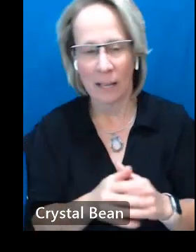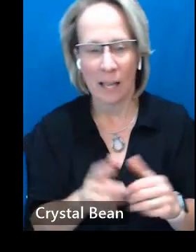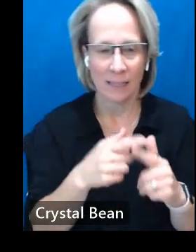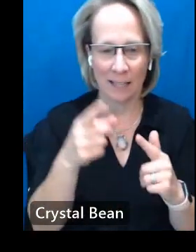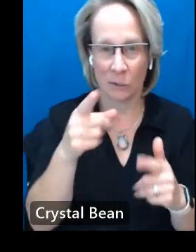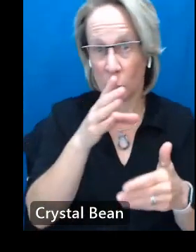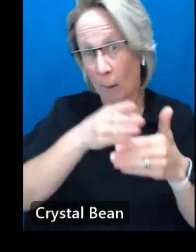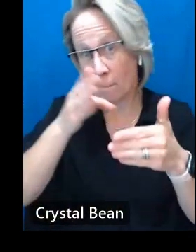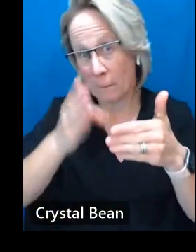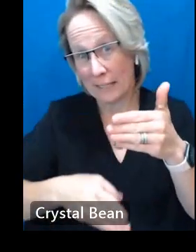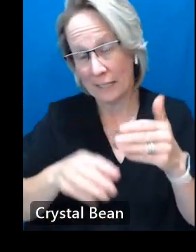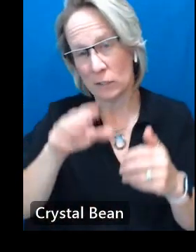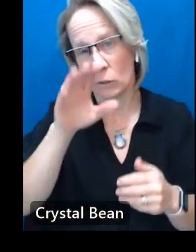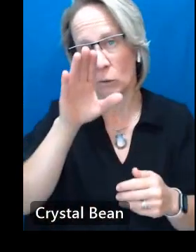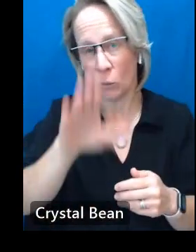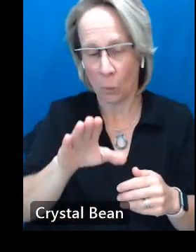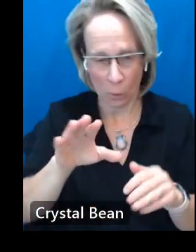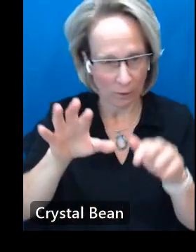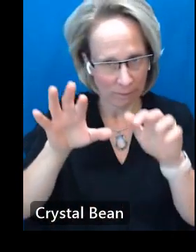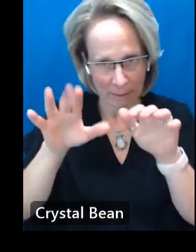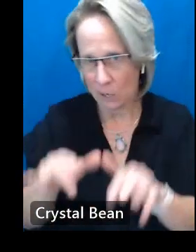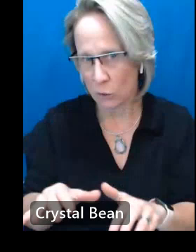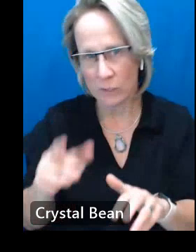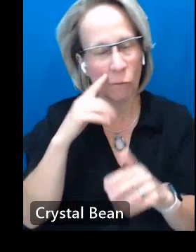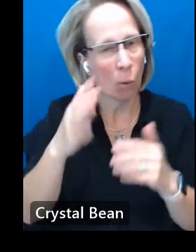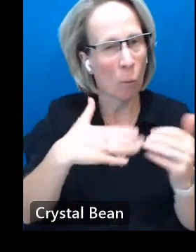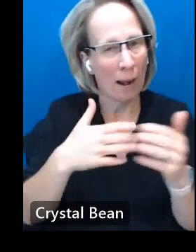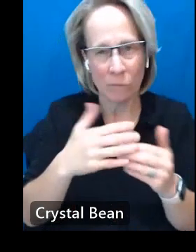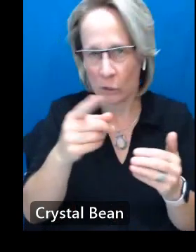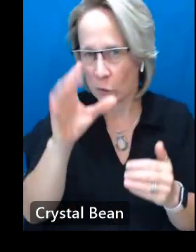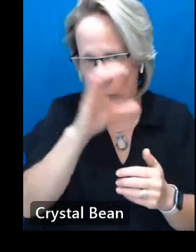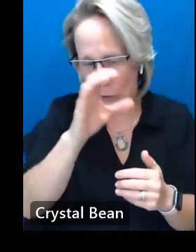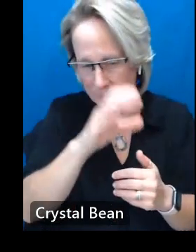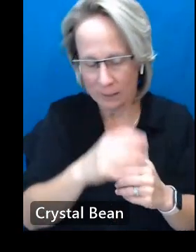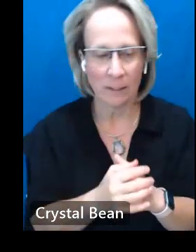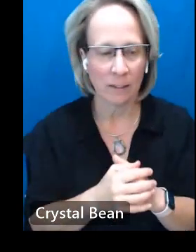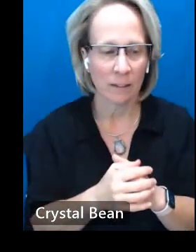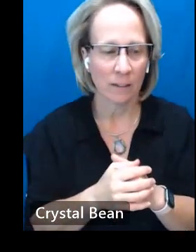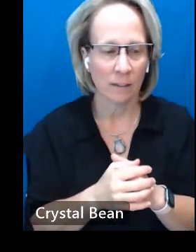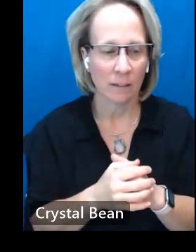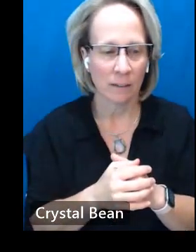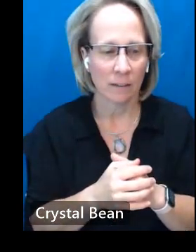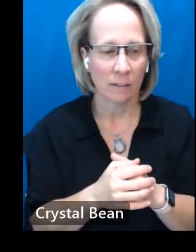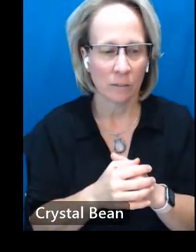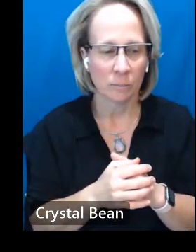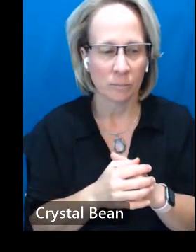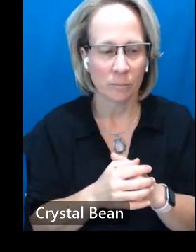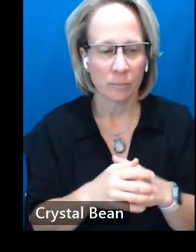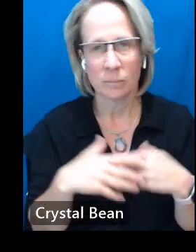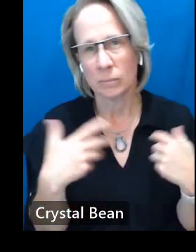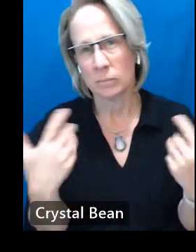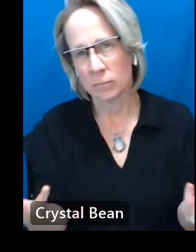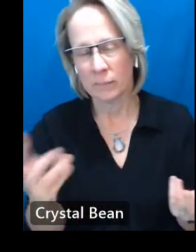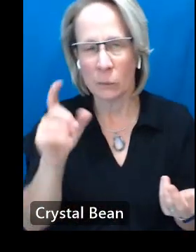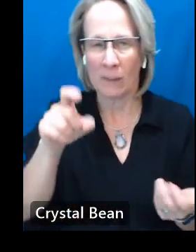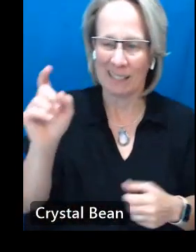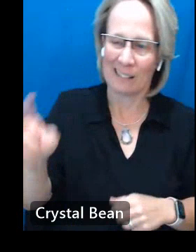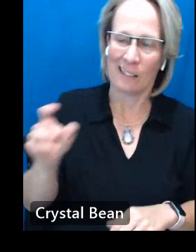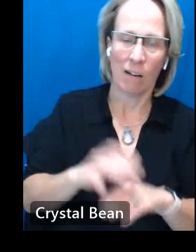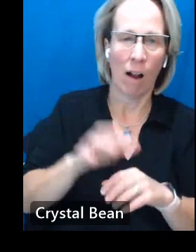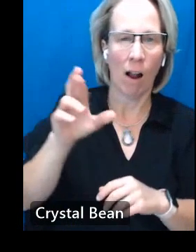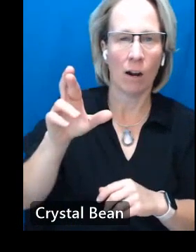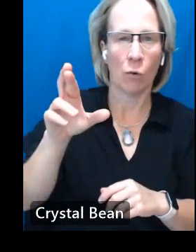entries for whatever you're looking for there, then click on run, and then process